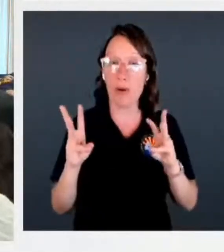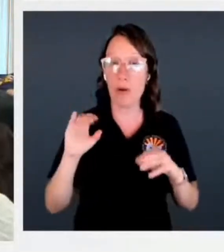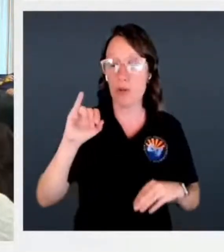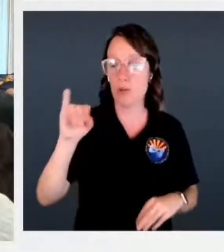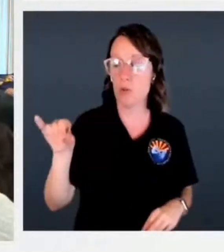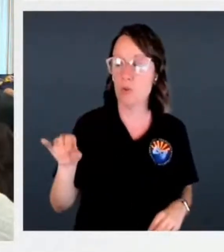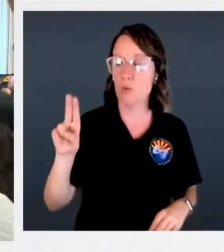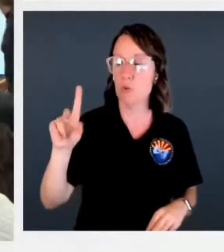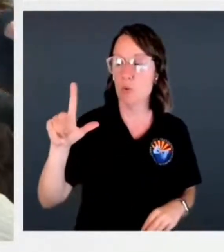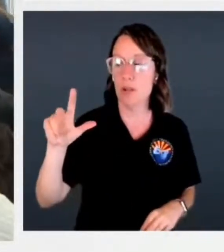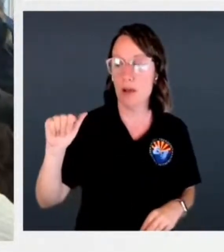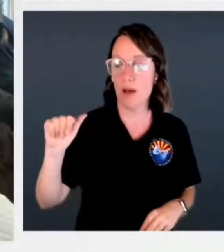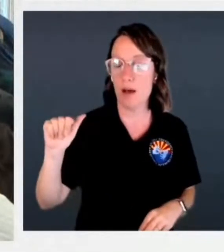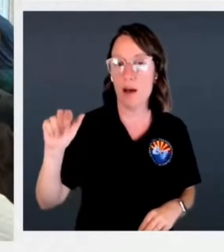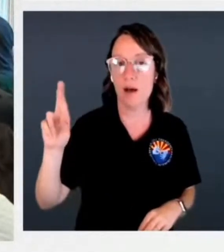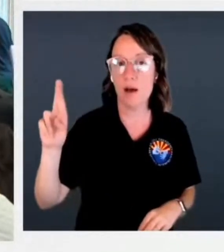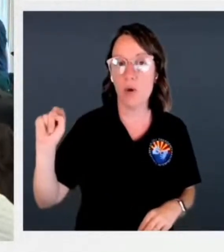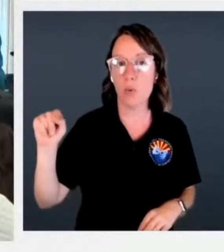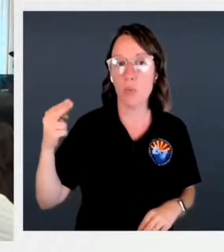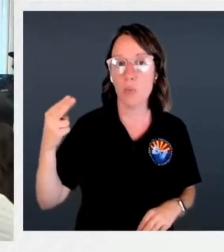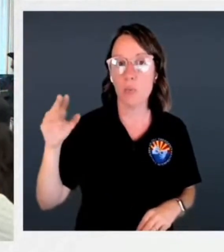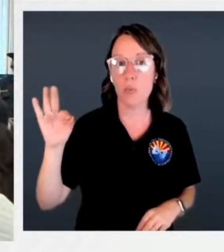Ruthford.